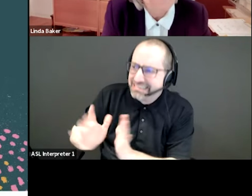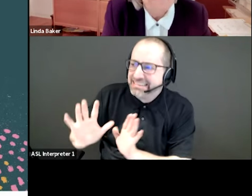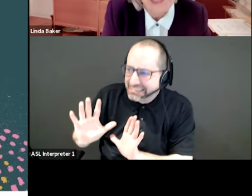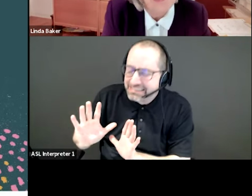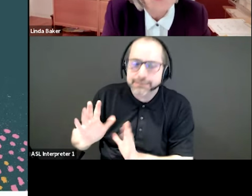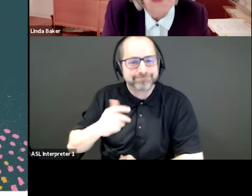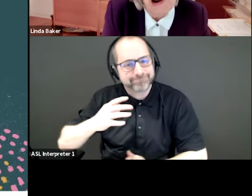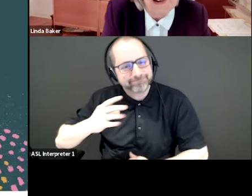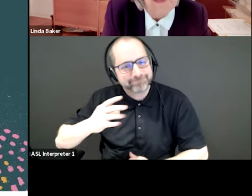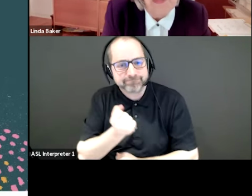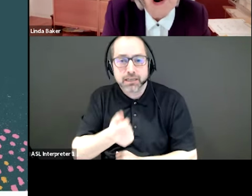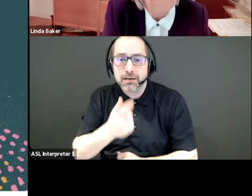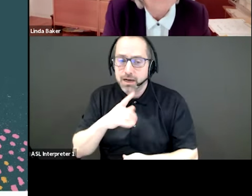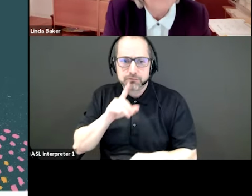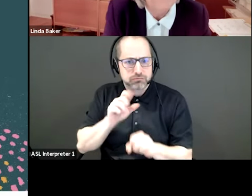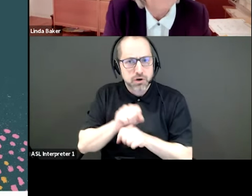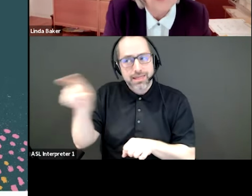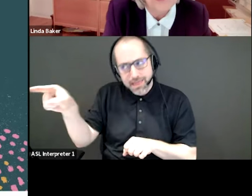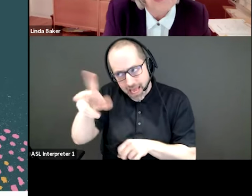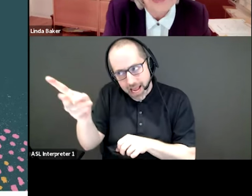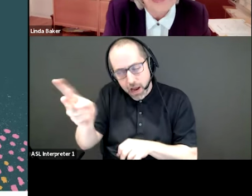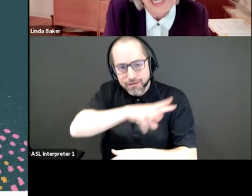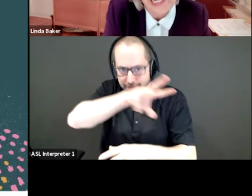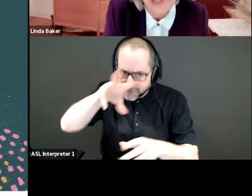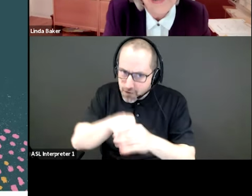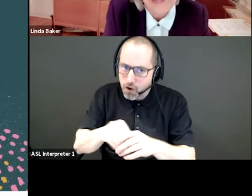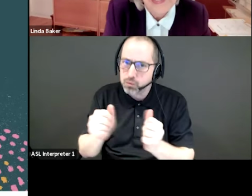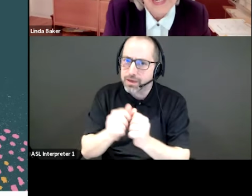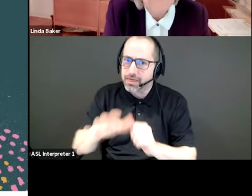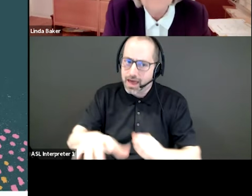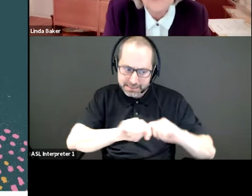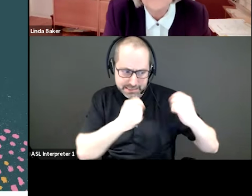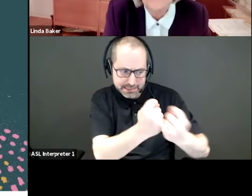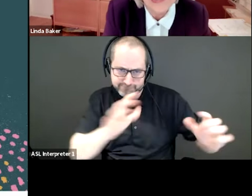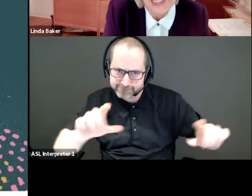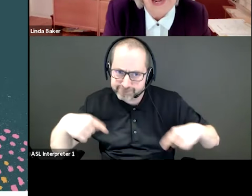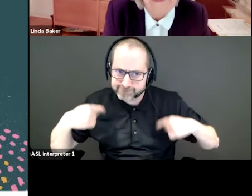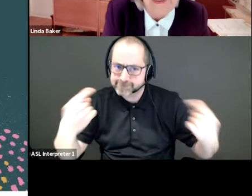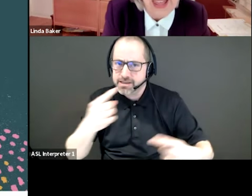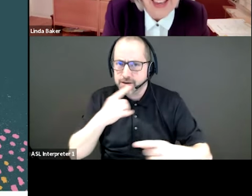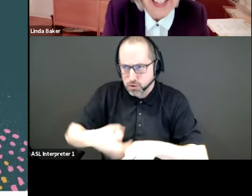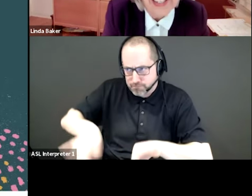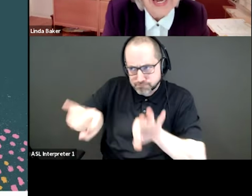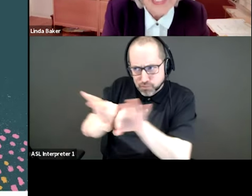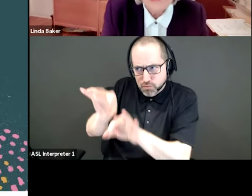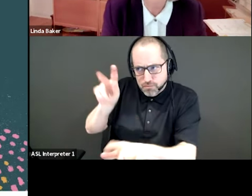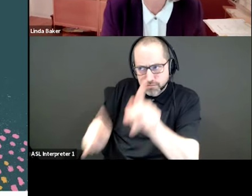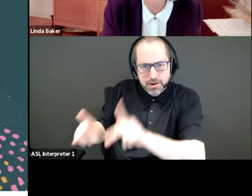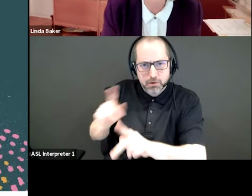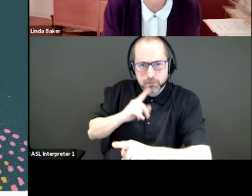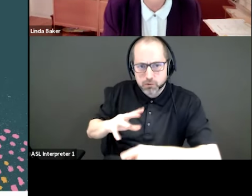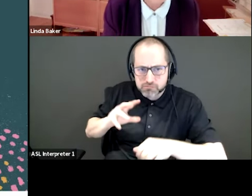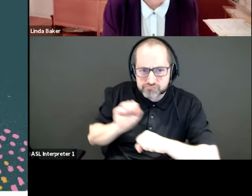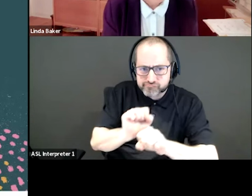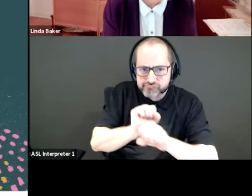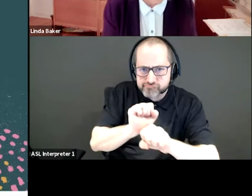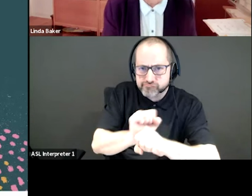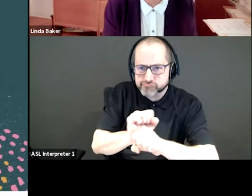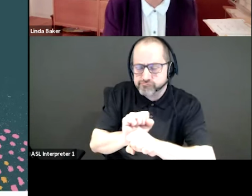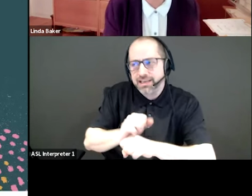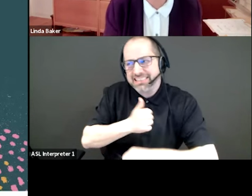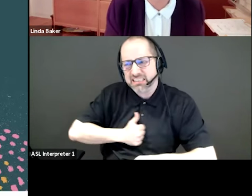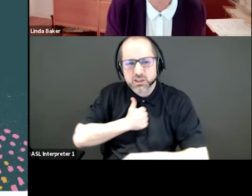and they've been an integral part of the preparation for this presentation. And we're sorry they can't be with us. And with that,